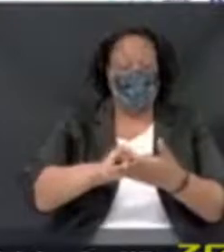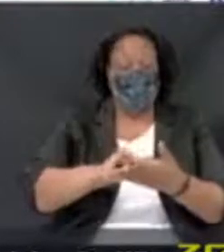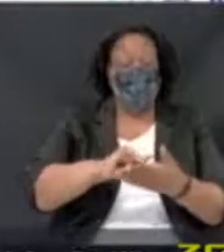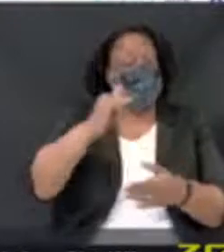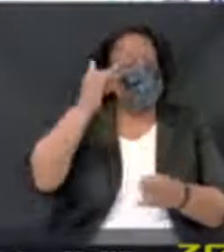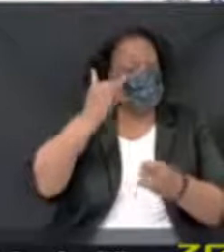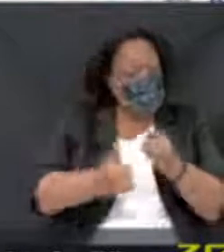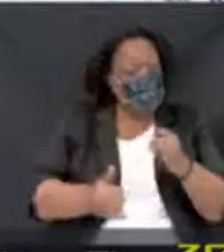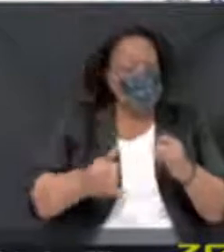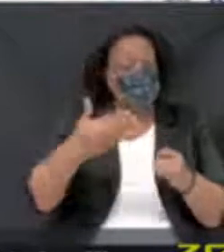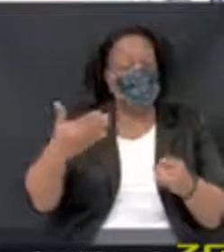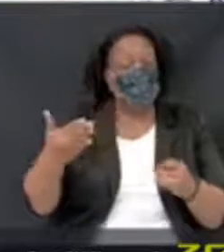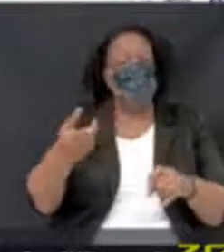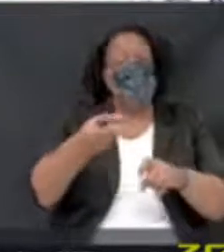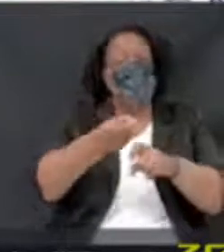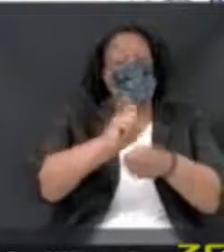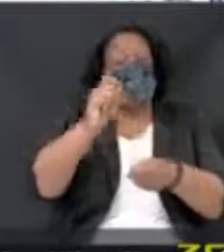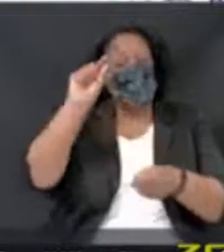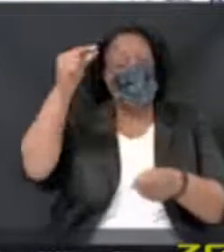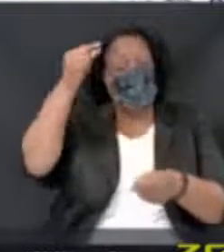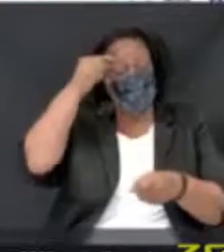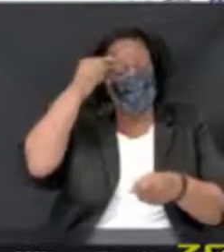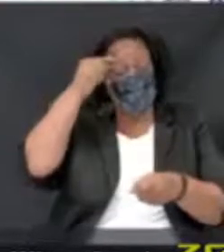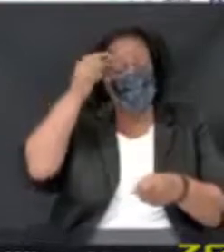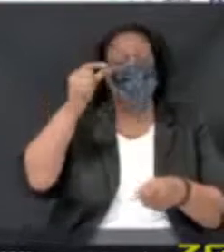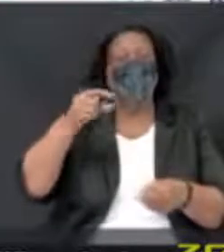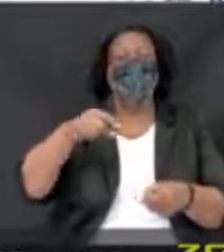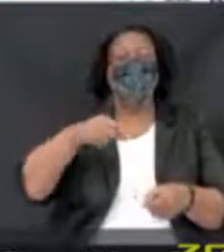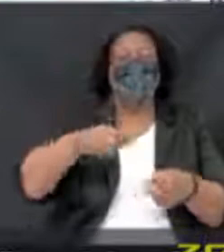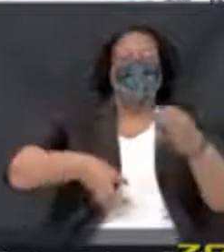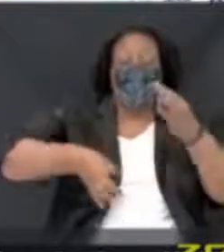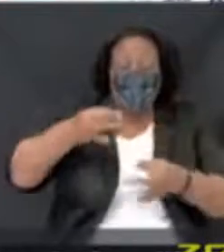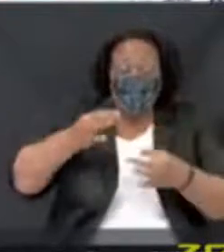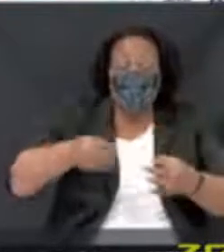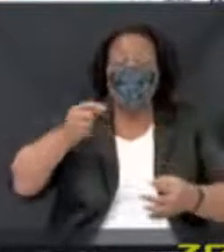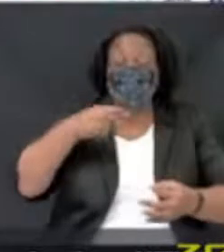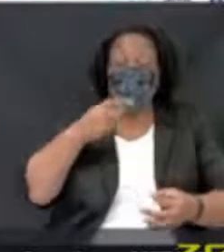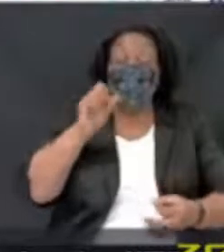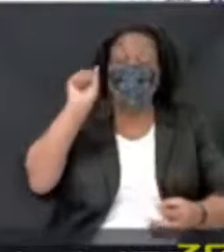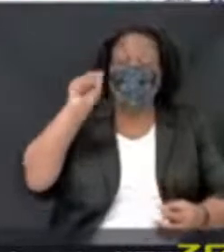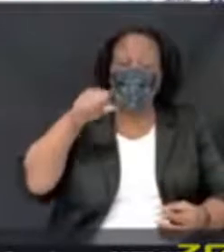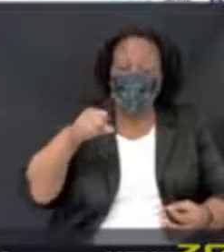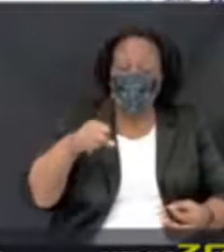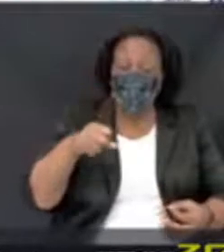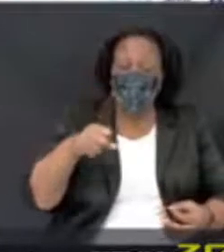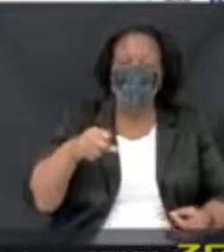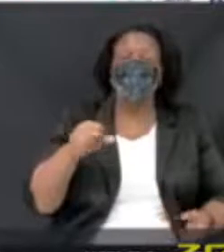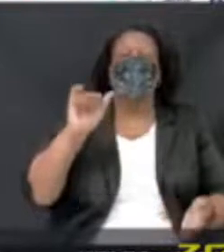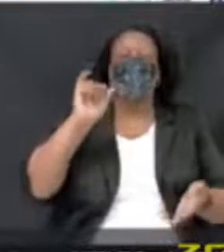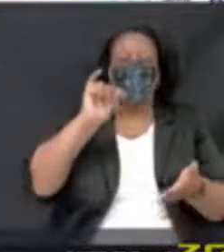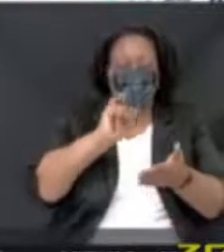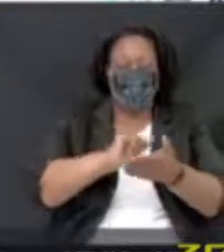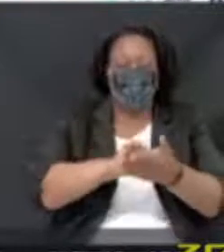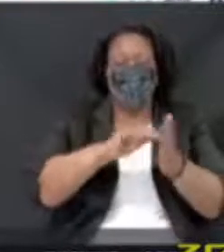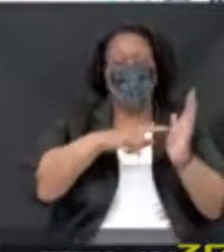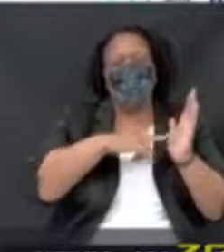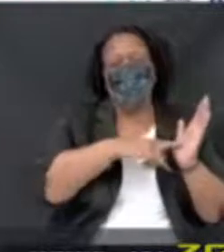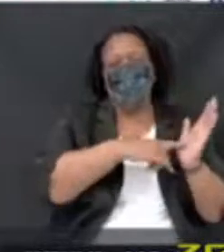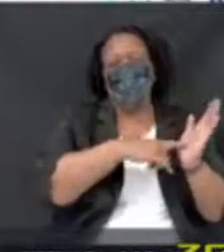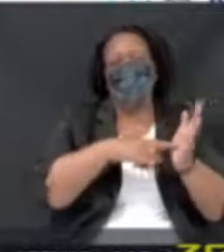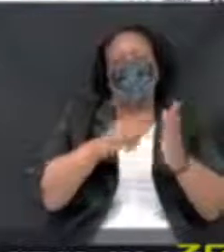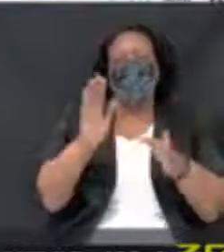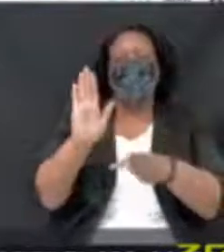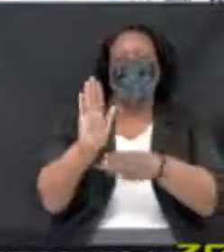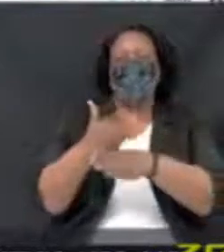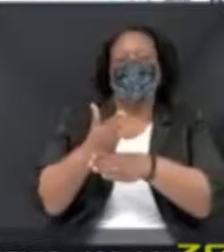Ministers. Once the Federal Cabinet of Ministers approve any form of recommendation, whether it's altered to fit